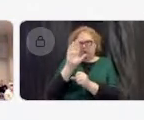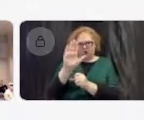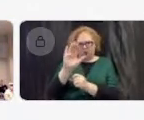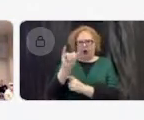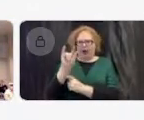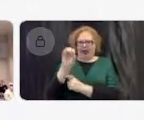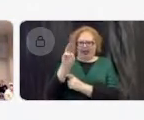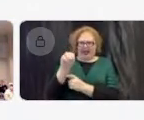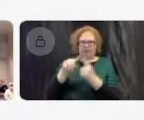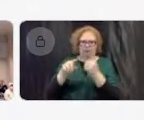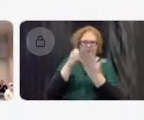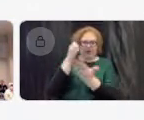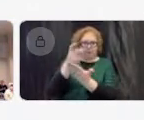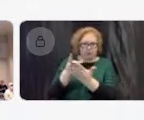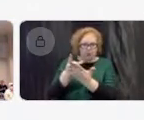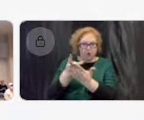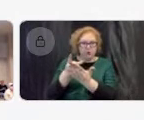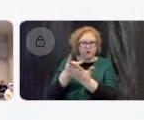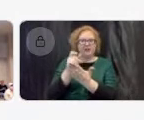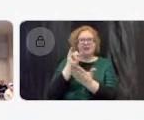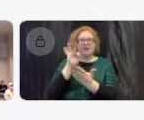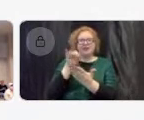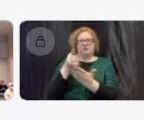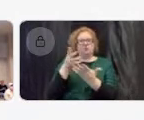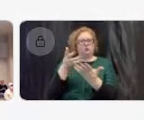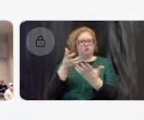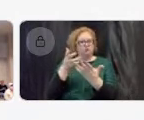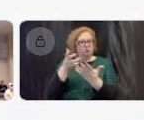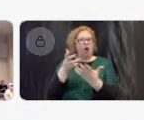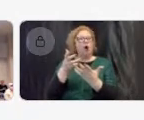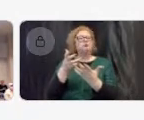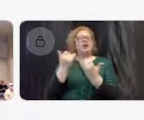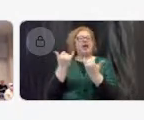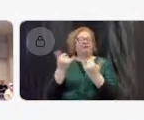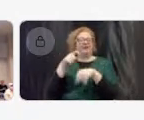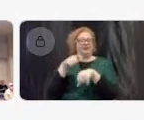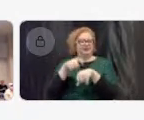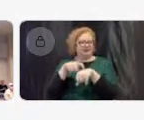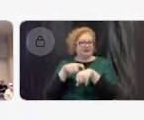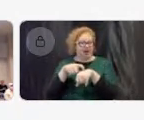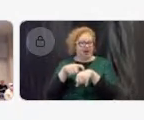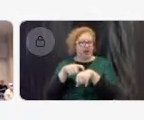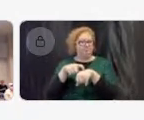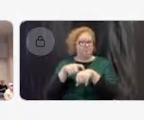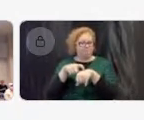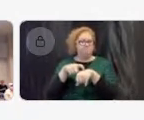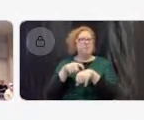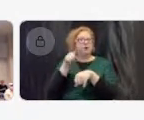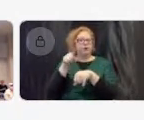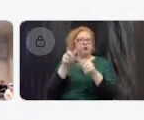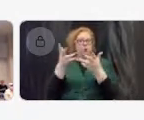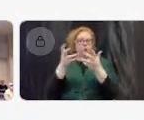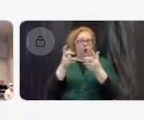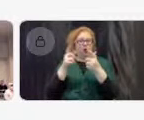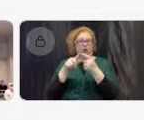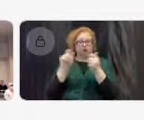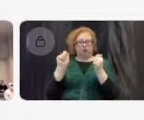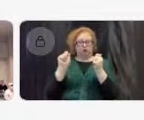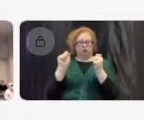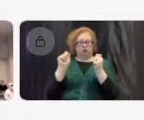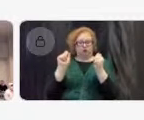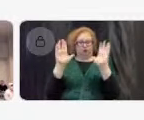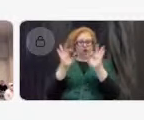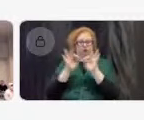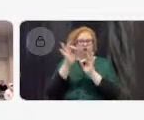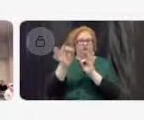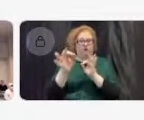for approval that you're looking for. So at this time, if you would like to defer until next